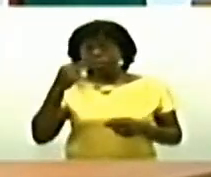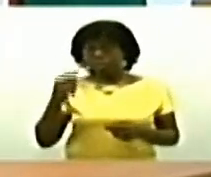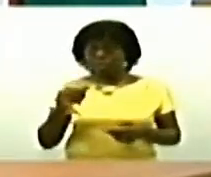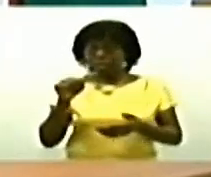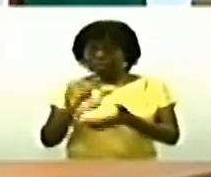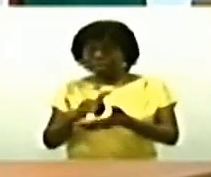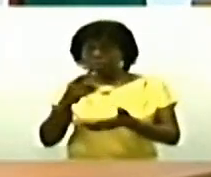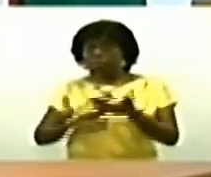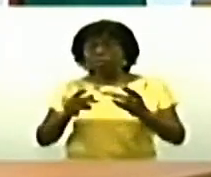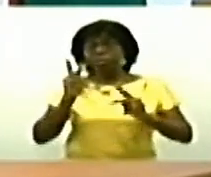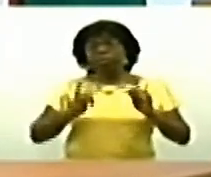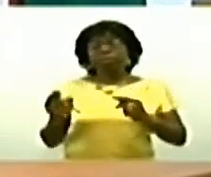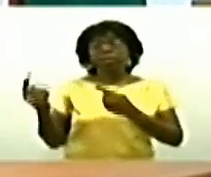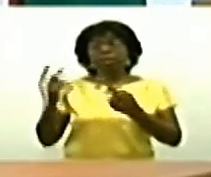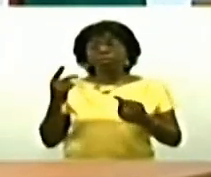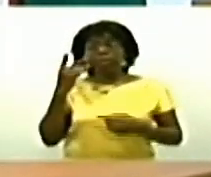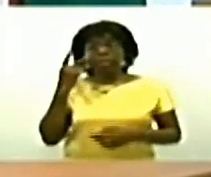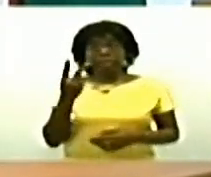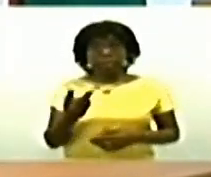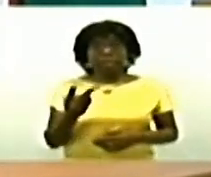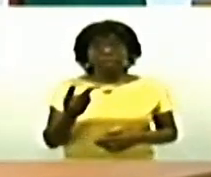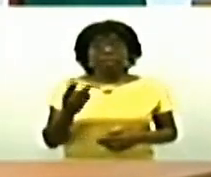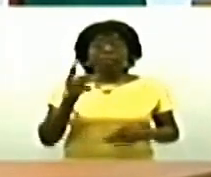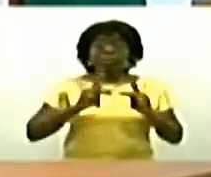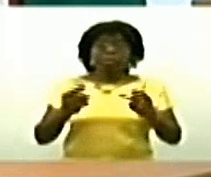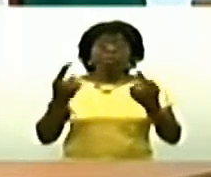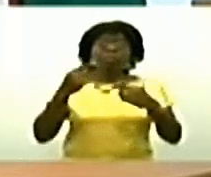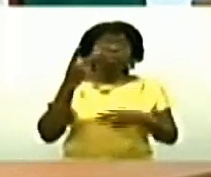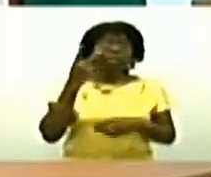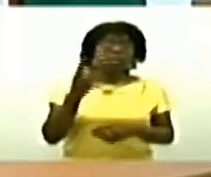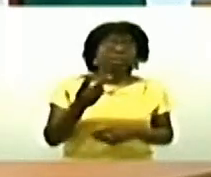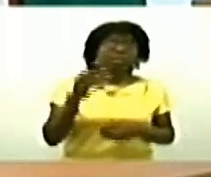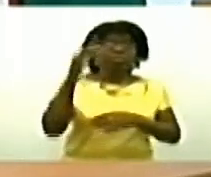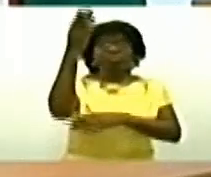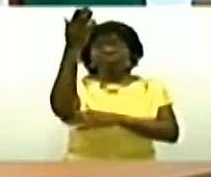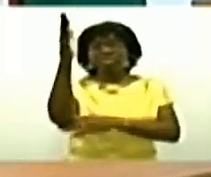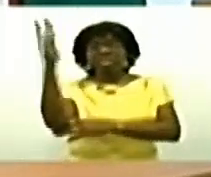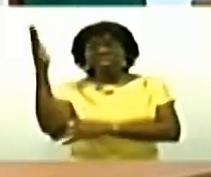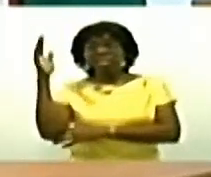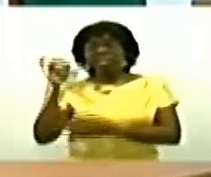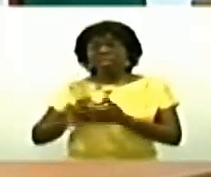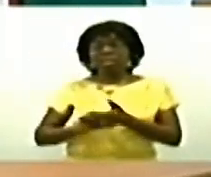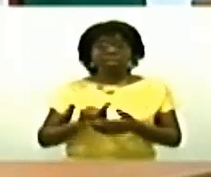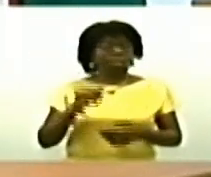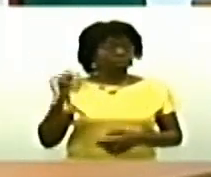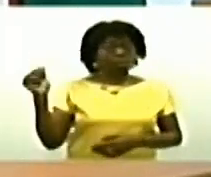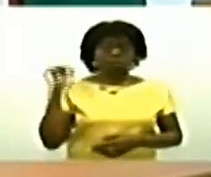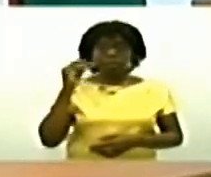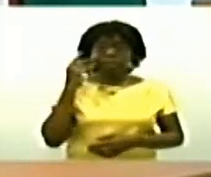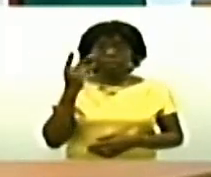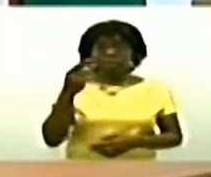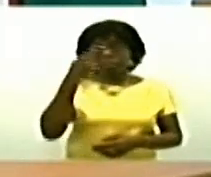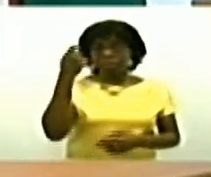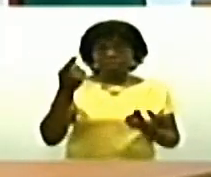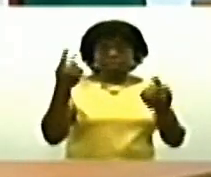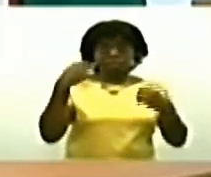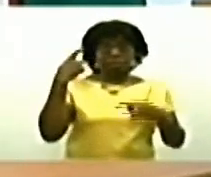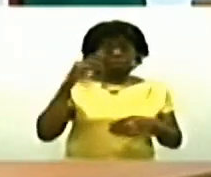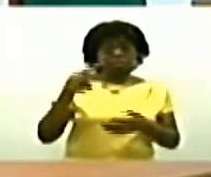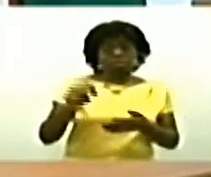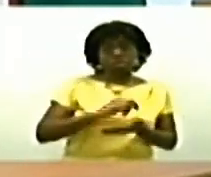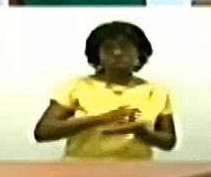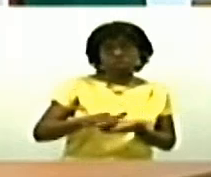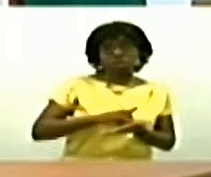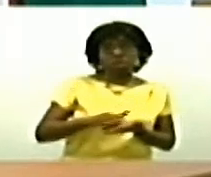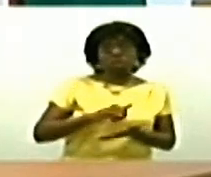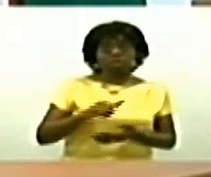People come here to see greenery. People come here to see trees that they won't see because they come from New York City or so on.